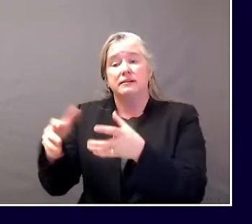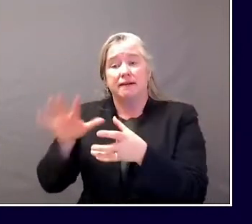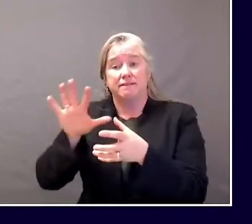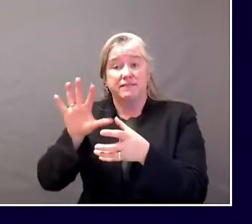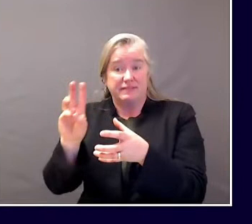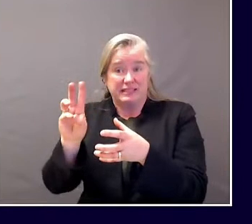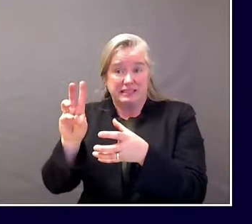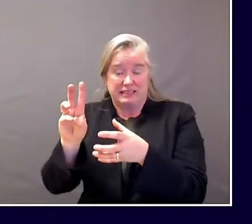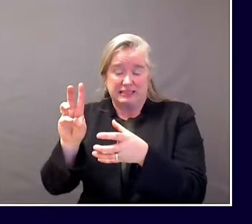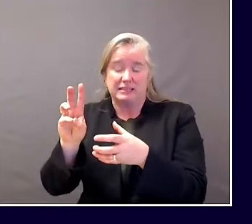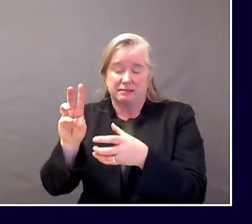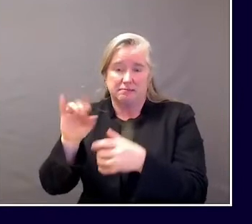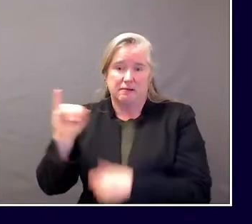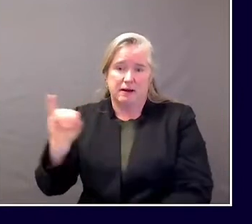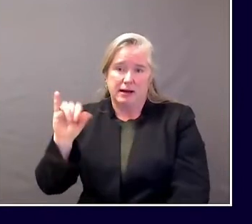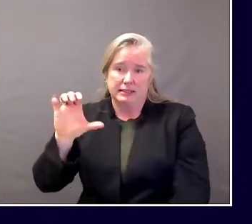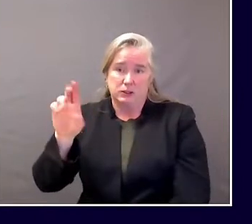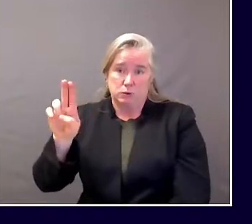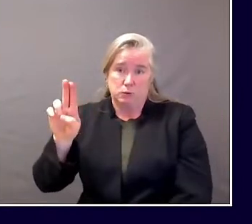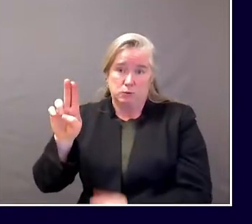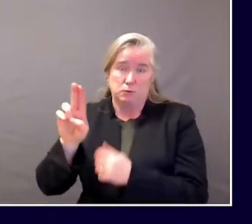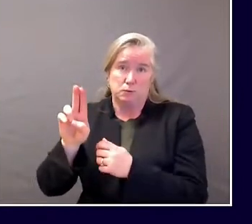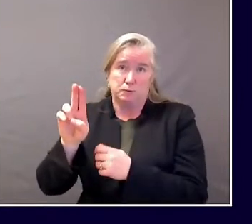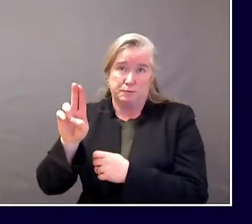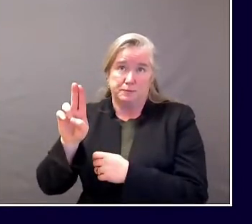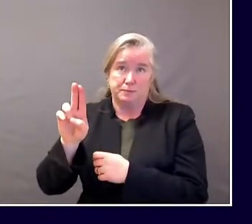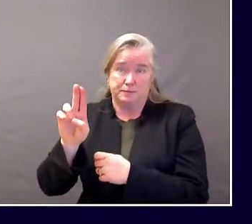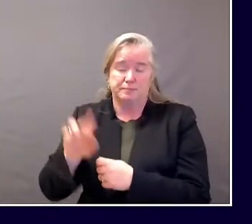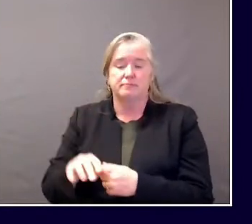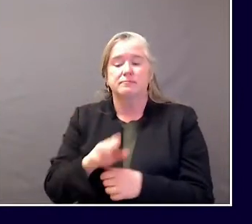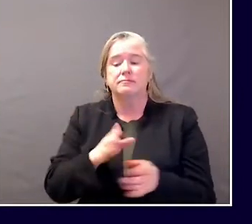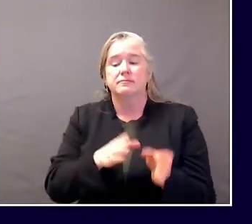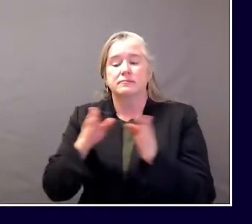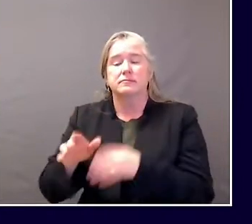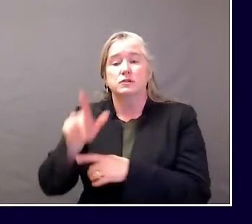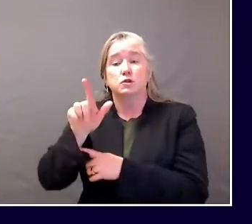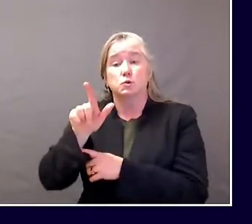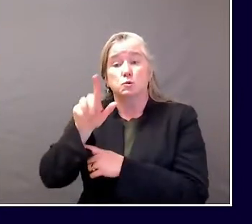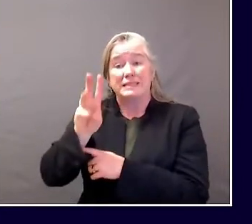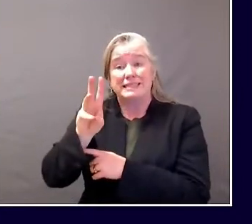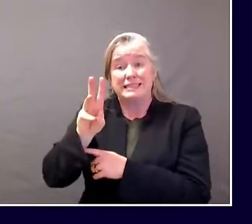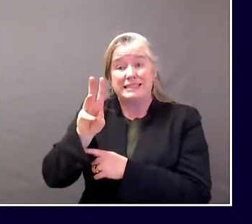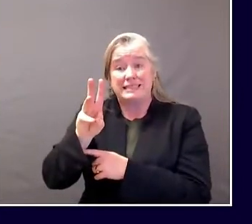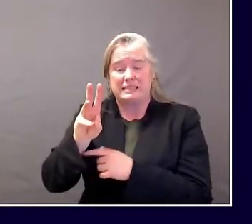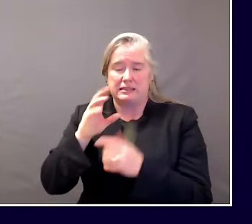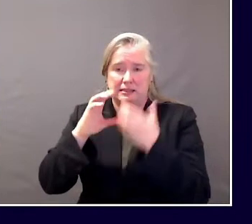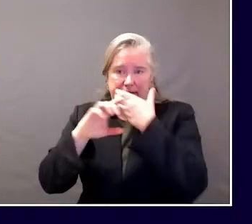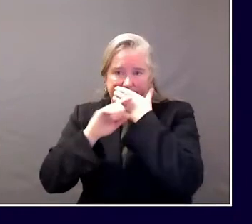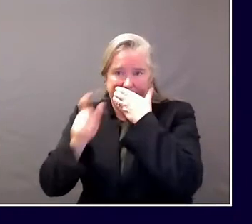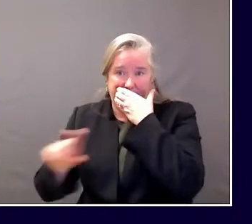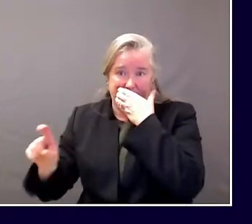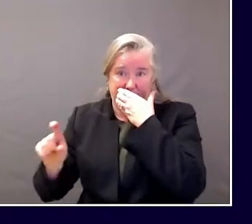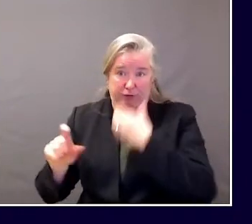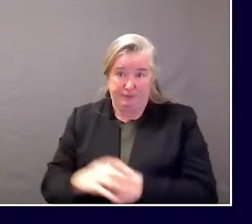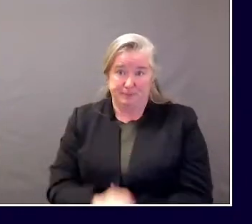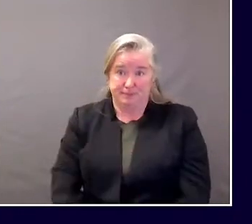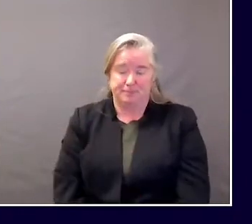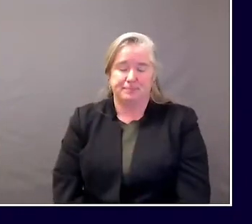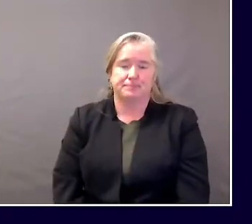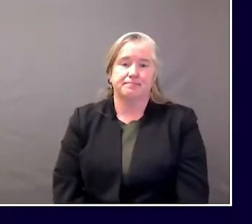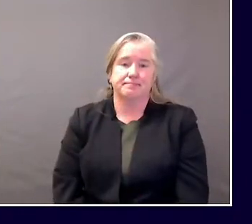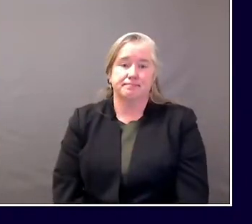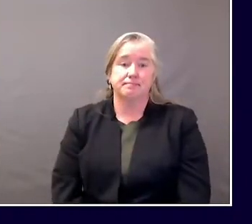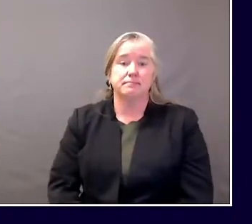205, 56 are in an ICU bed and 26 are on a ventilator. As I mentioned a moment